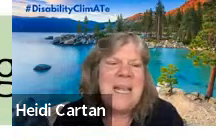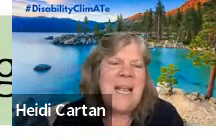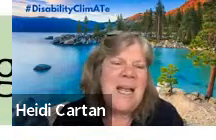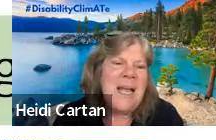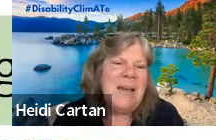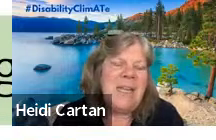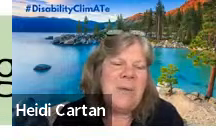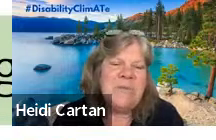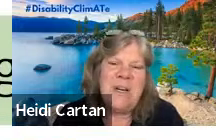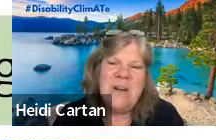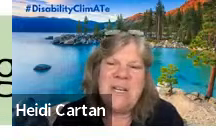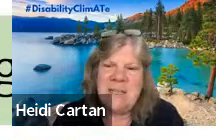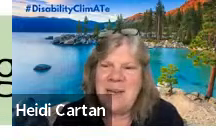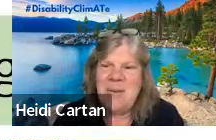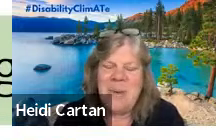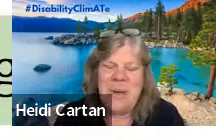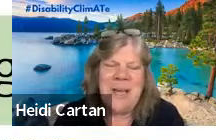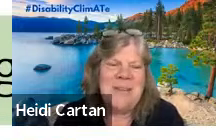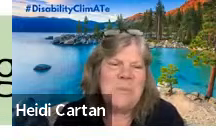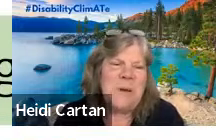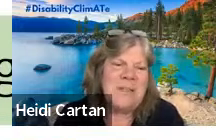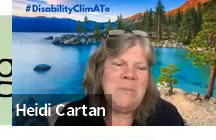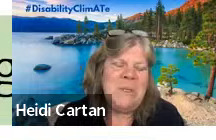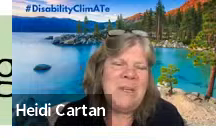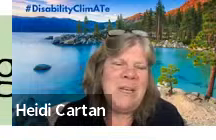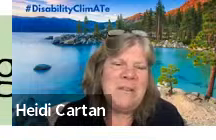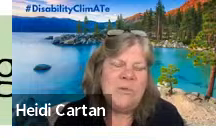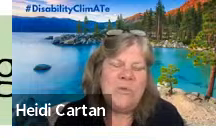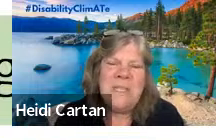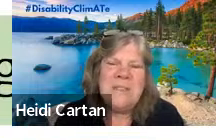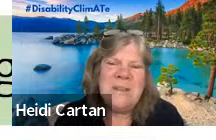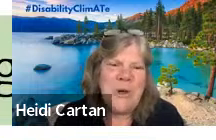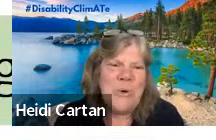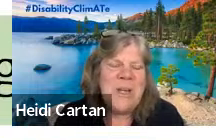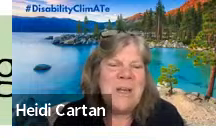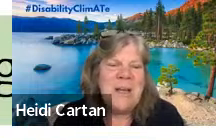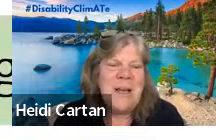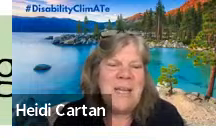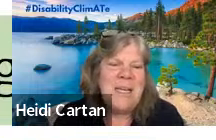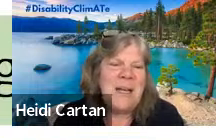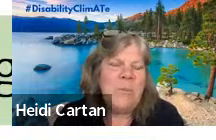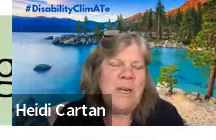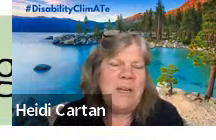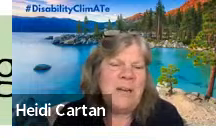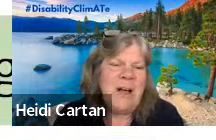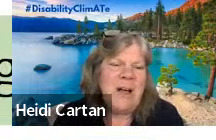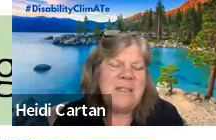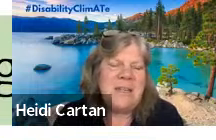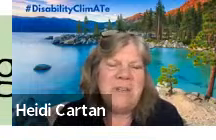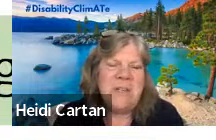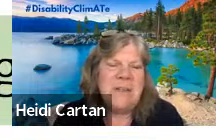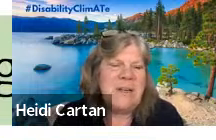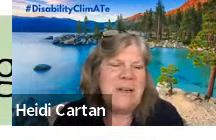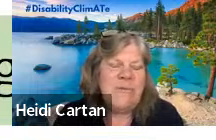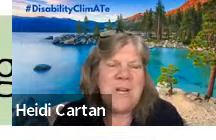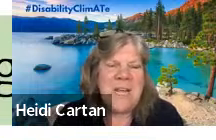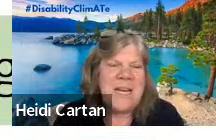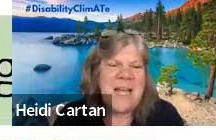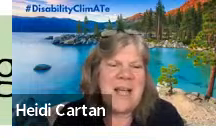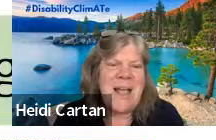down. And he was very excited by this possibility. And so 2 months ago, he and I went and got